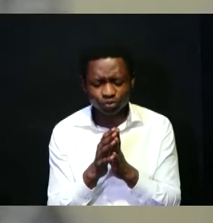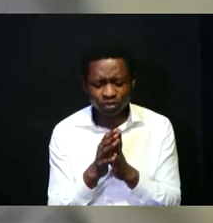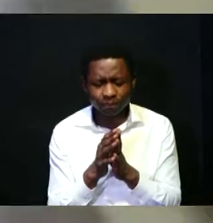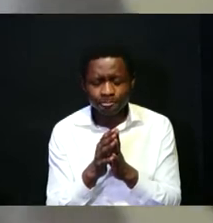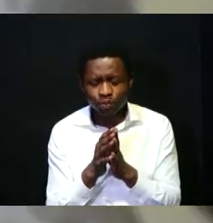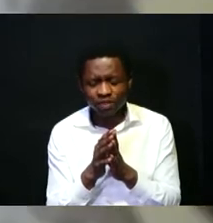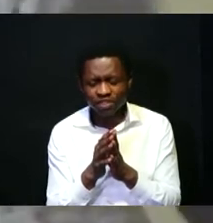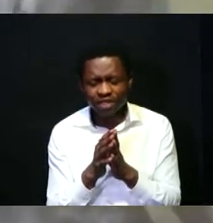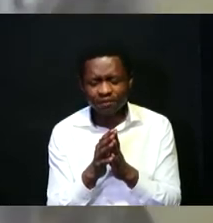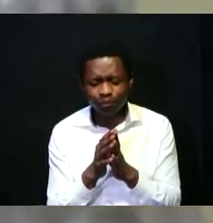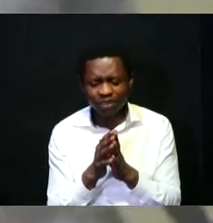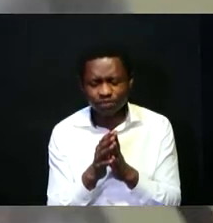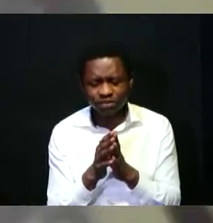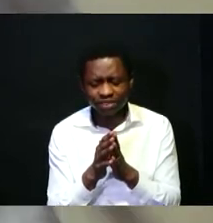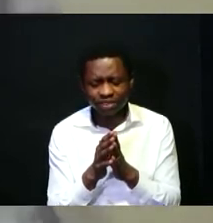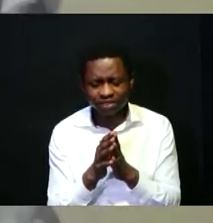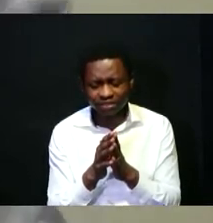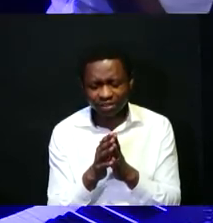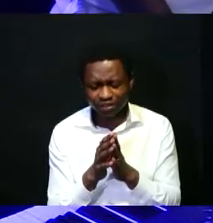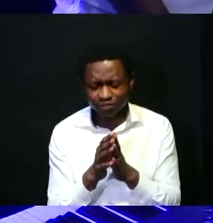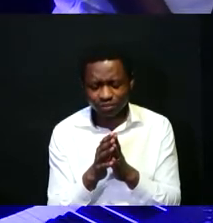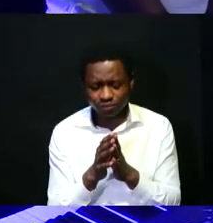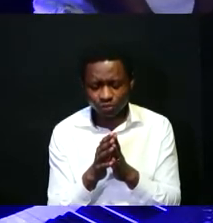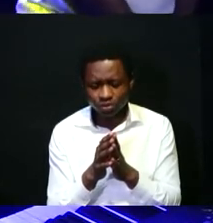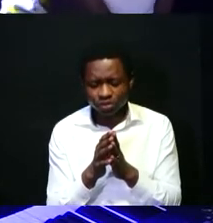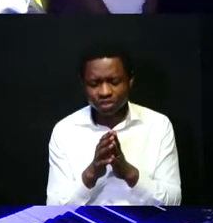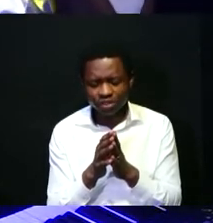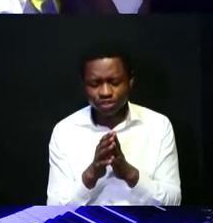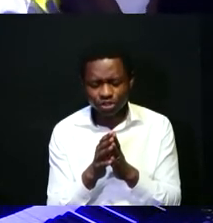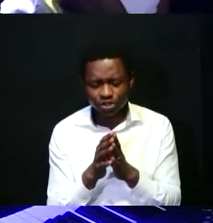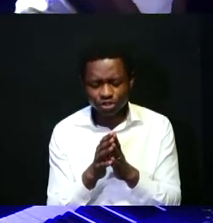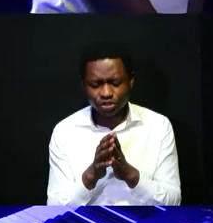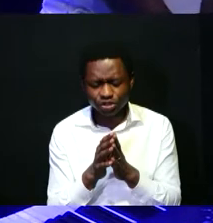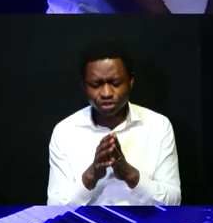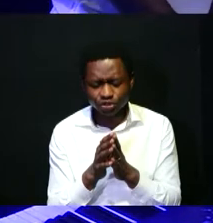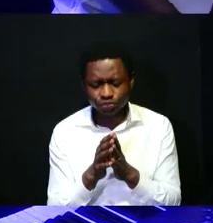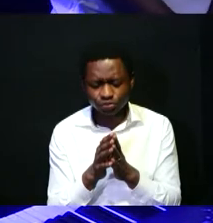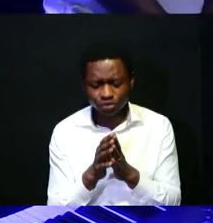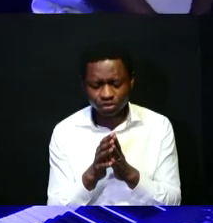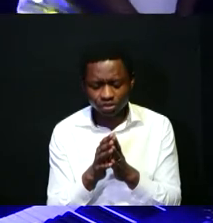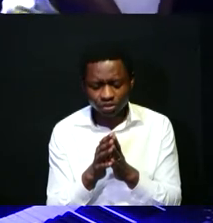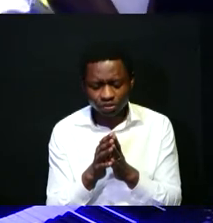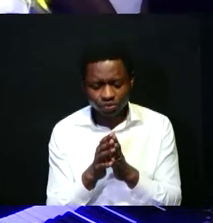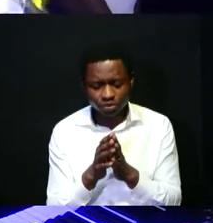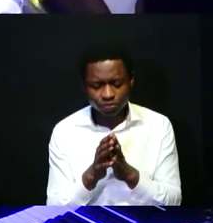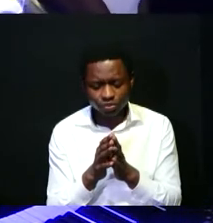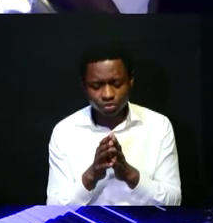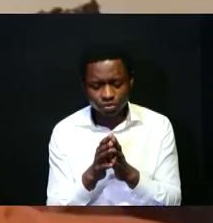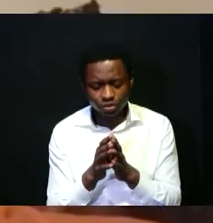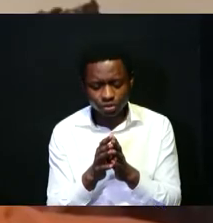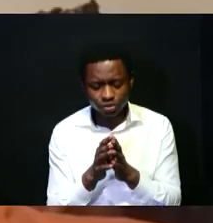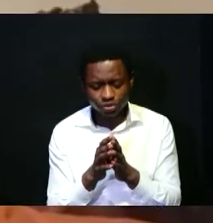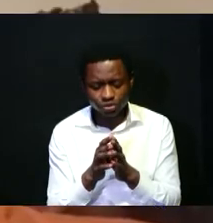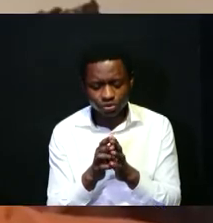Do it again, do it always for us, O Lord, and let your name be glorified. We give you thanks and we give you glory in Jesus'